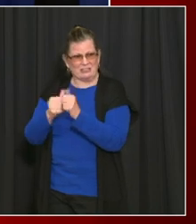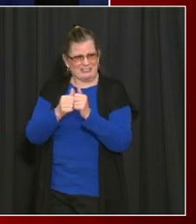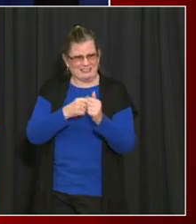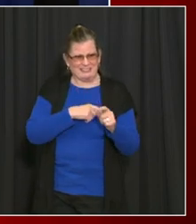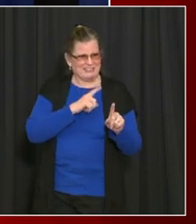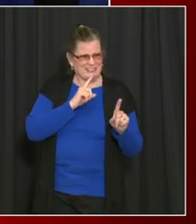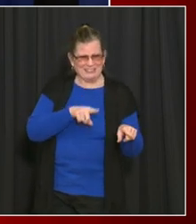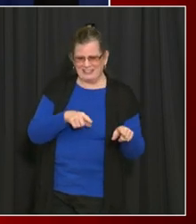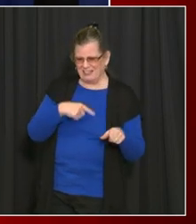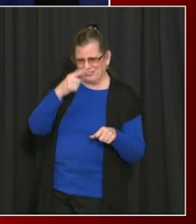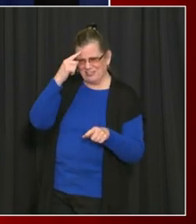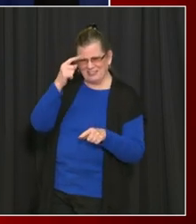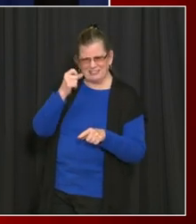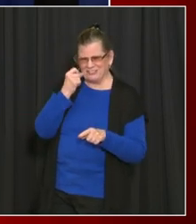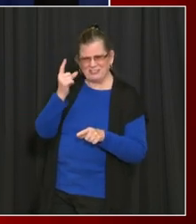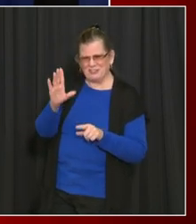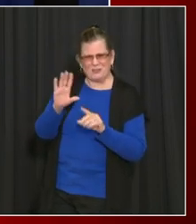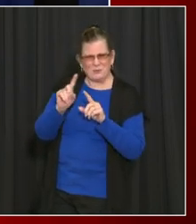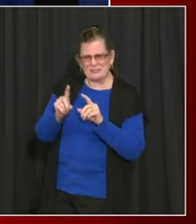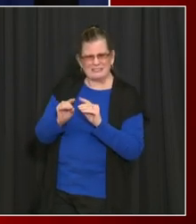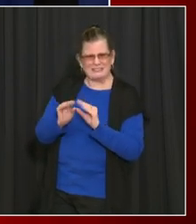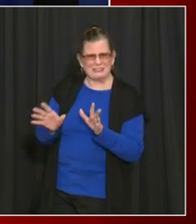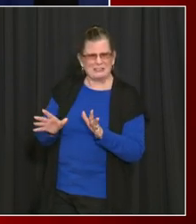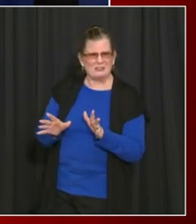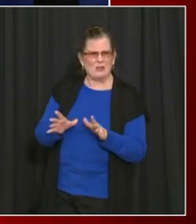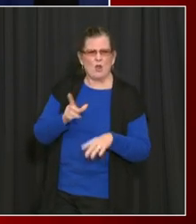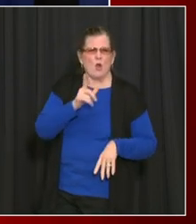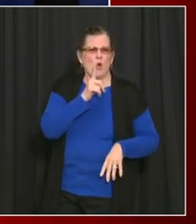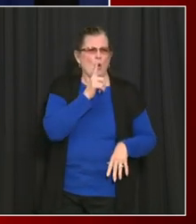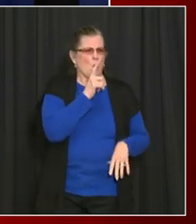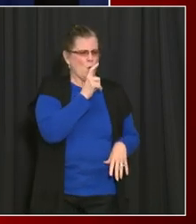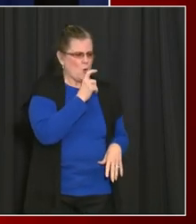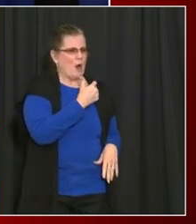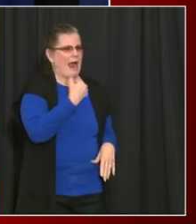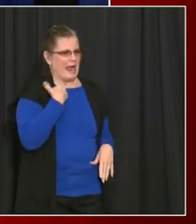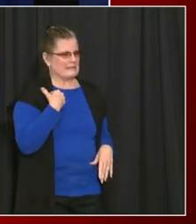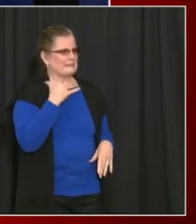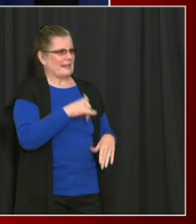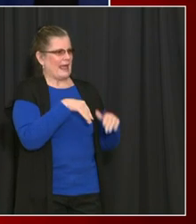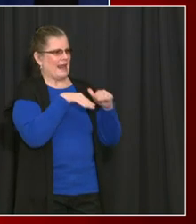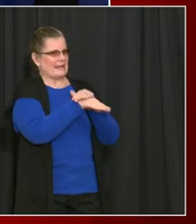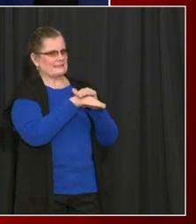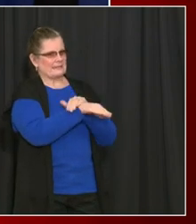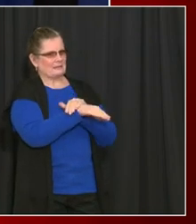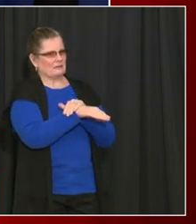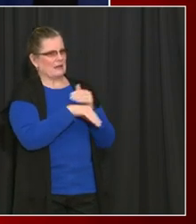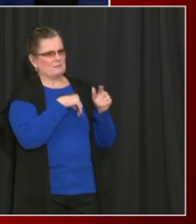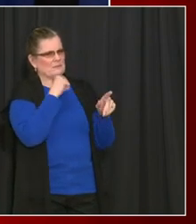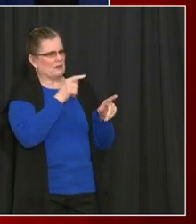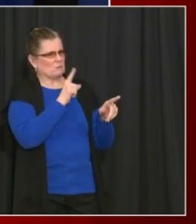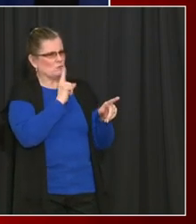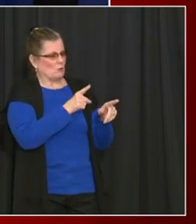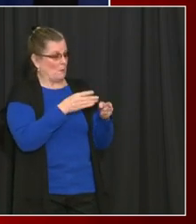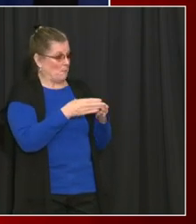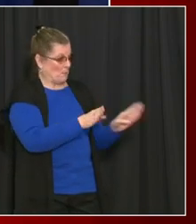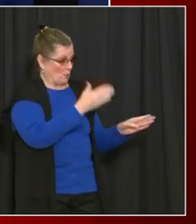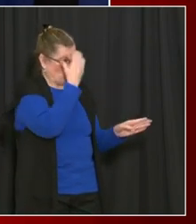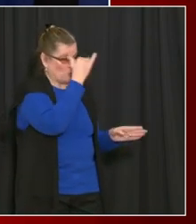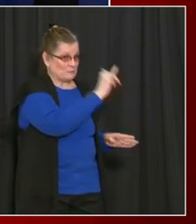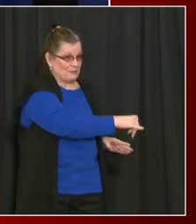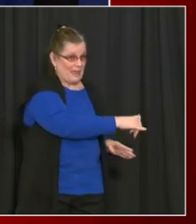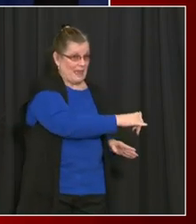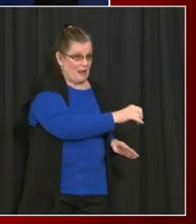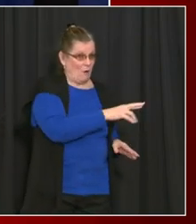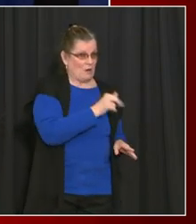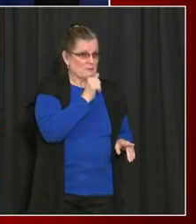understand that part of the question. Well, who has access? I mean, and I'm not sure that the public knows that their test